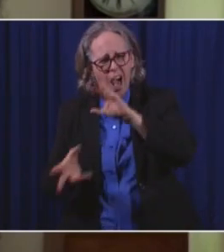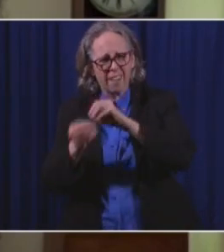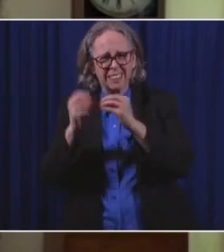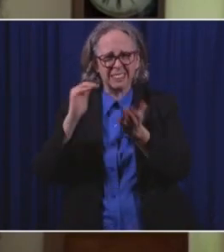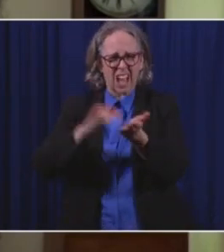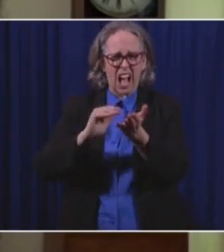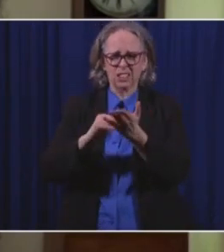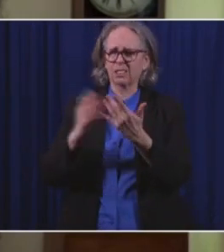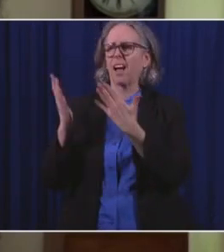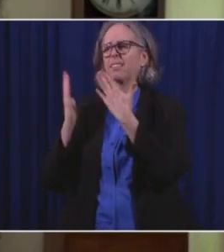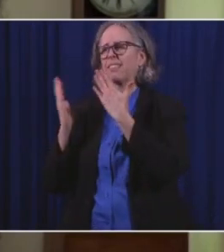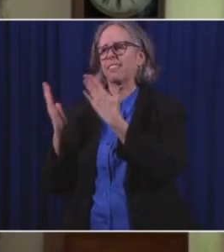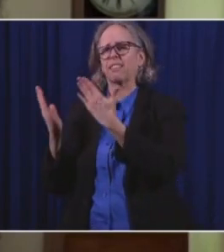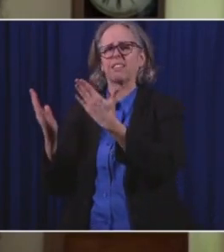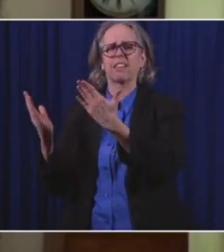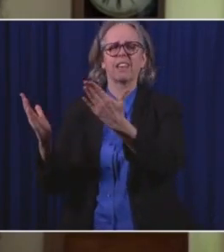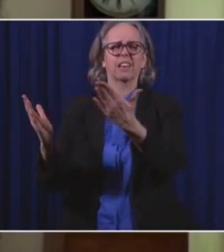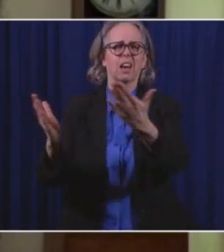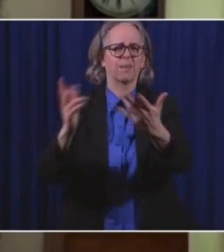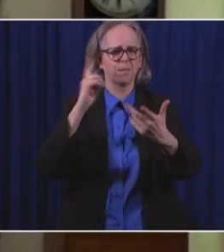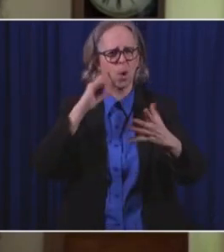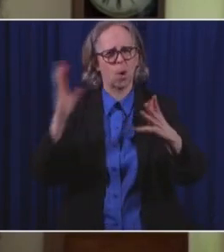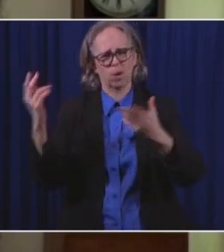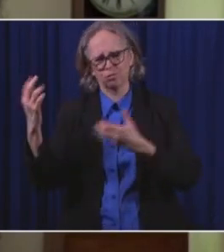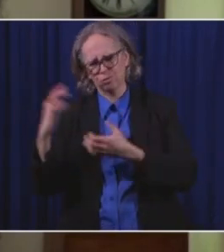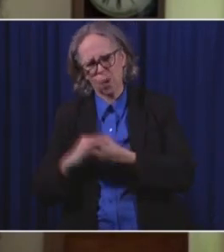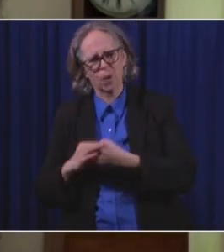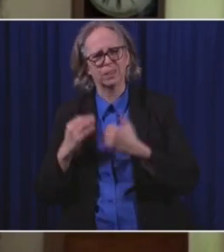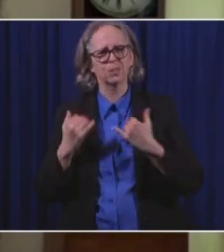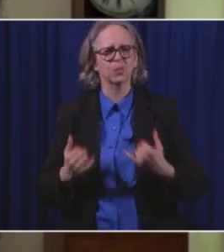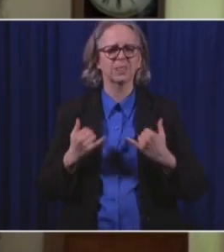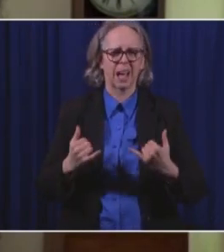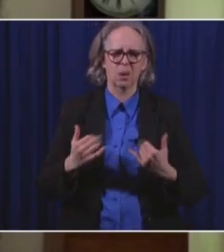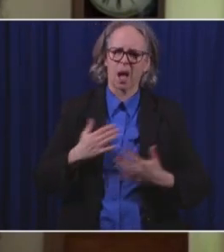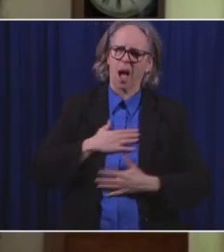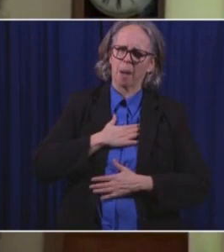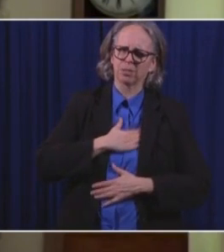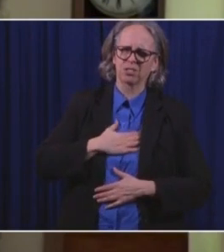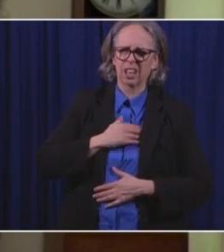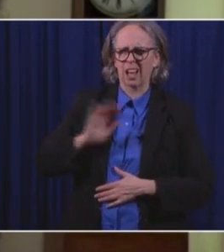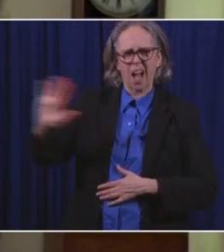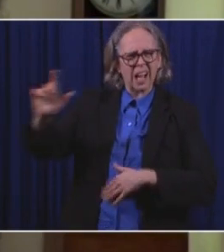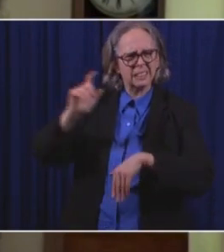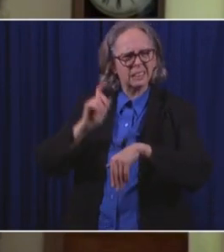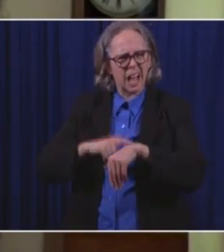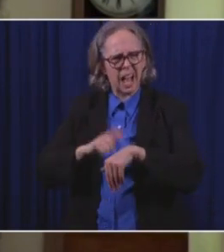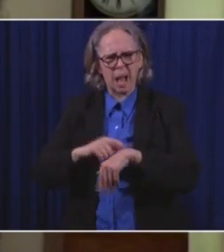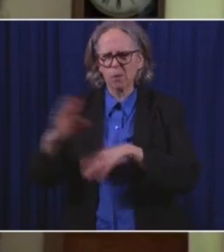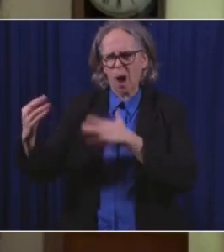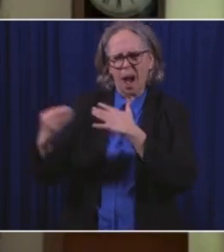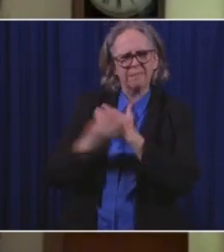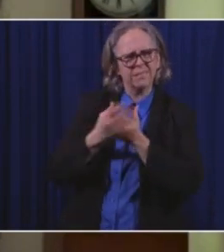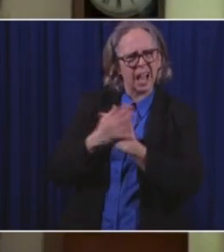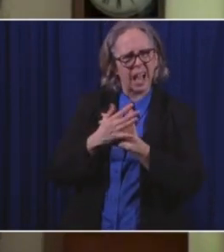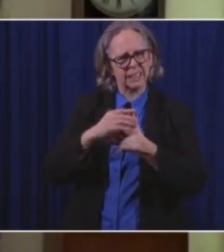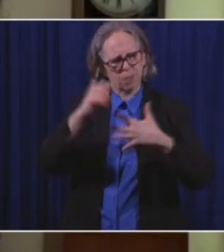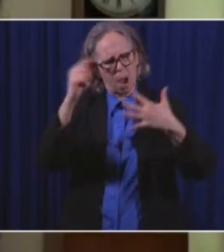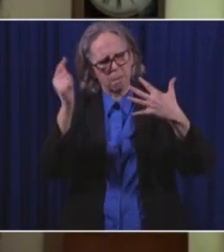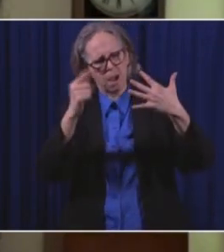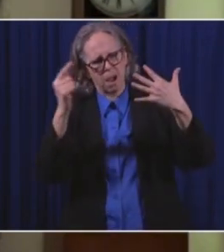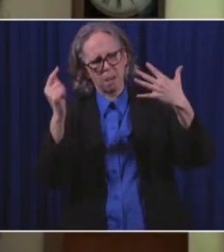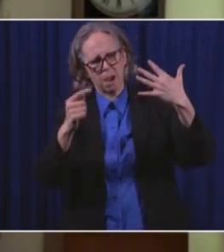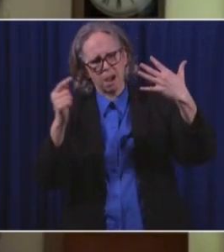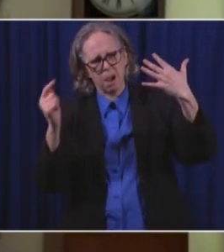them who were on here. We appreciate it very much. We appreciate the advice that we get from them and that we get